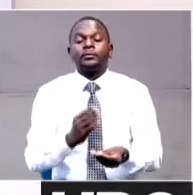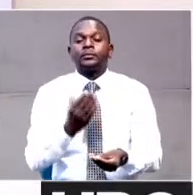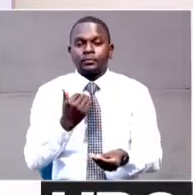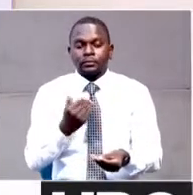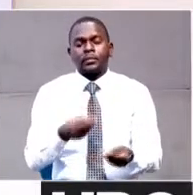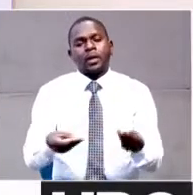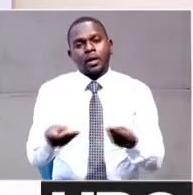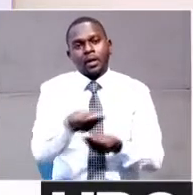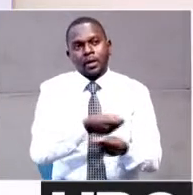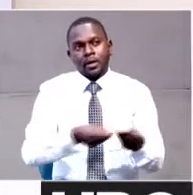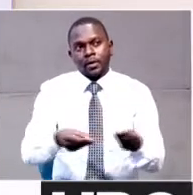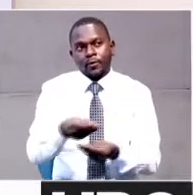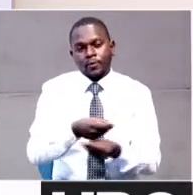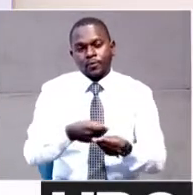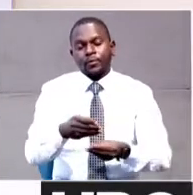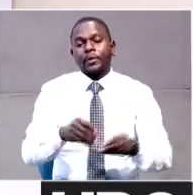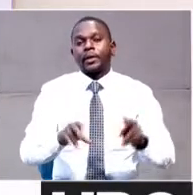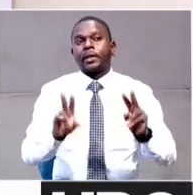is not